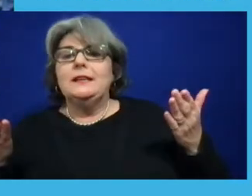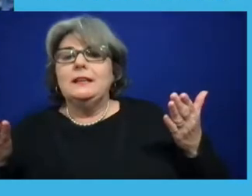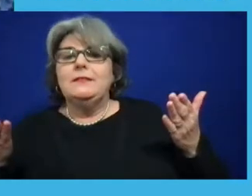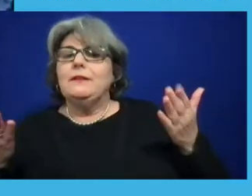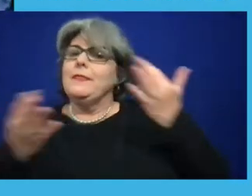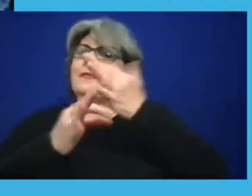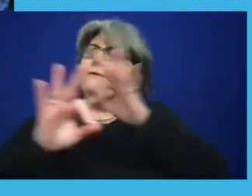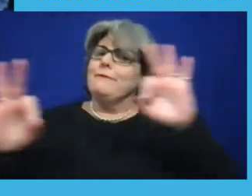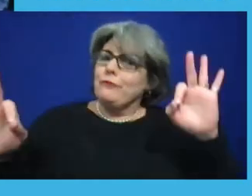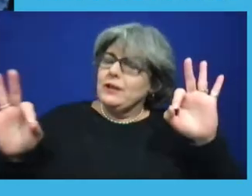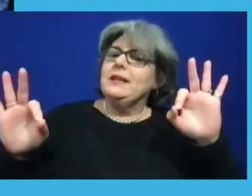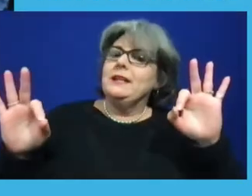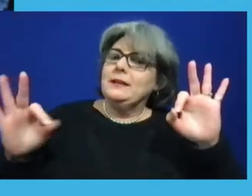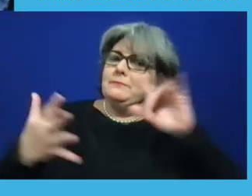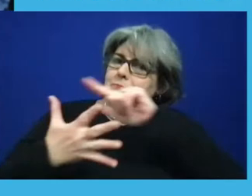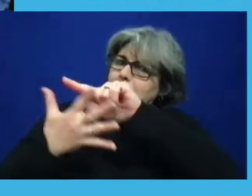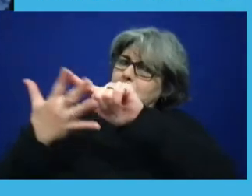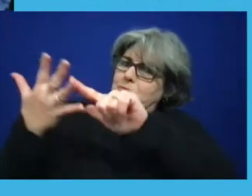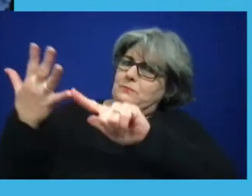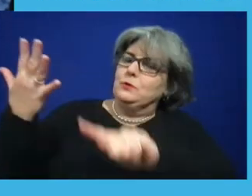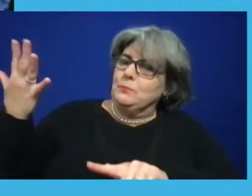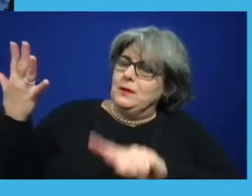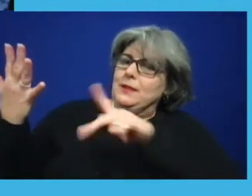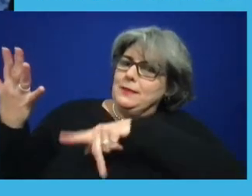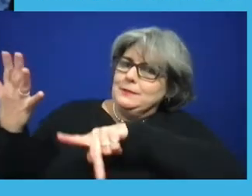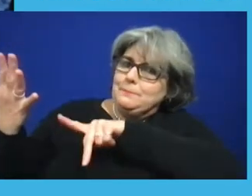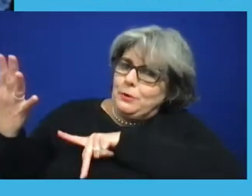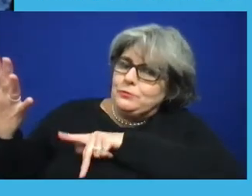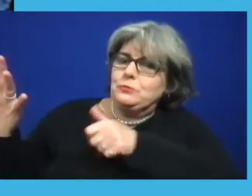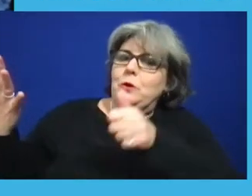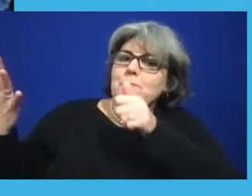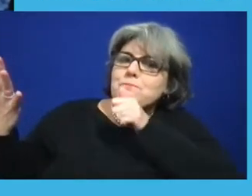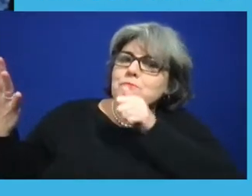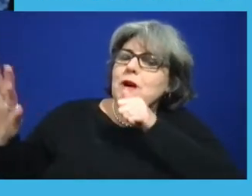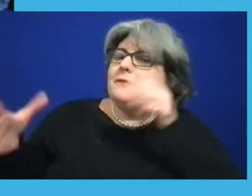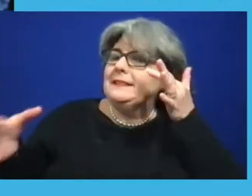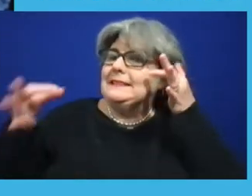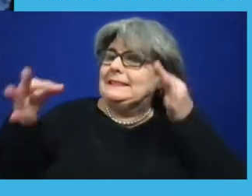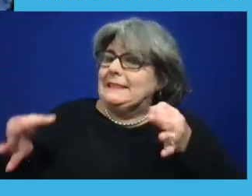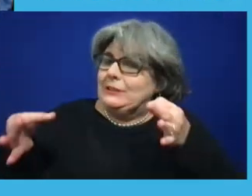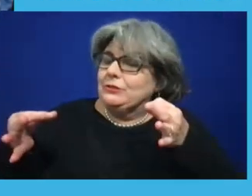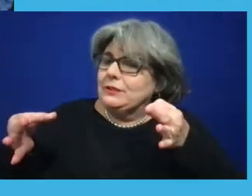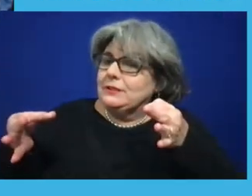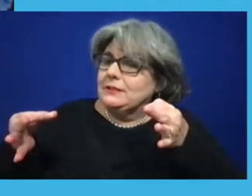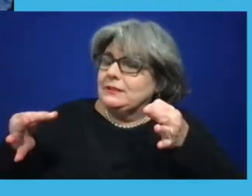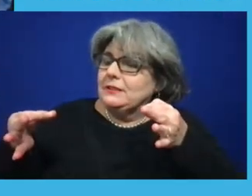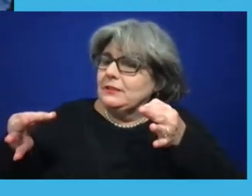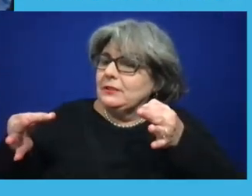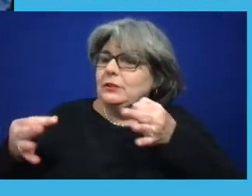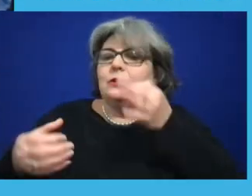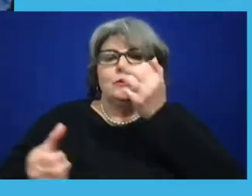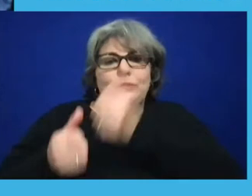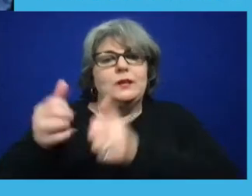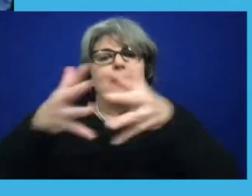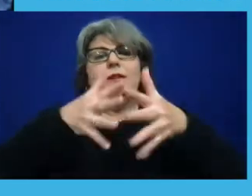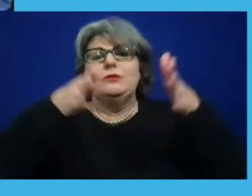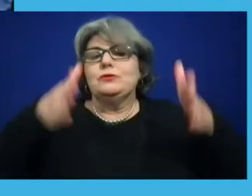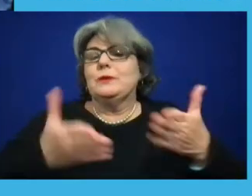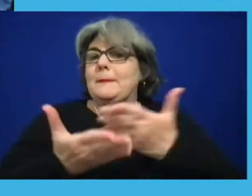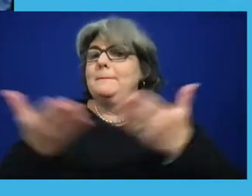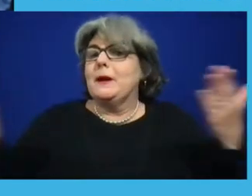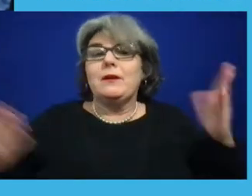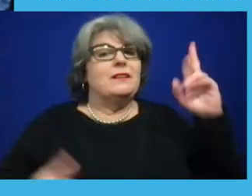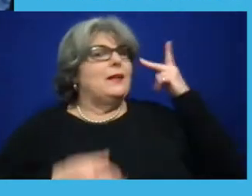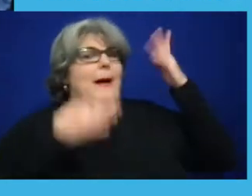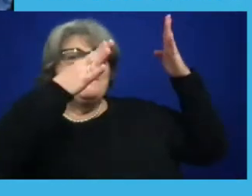Or is it Democratic leaders who believe that the freedom to make these personal, intimate